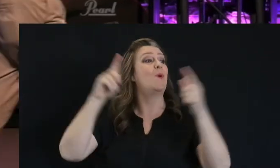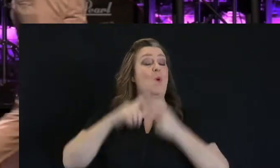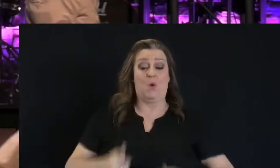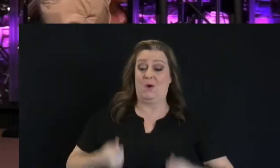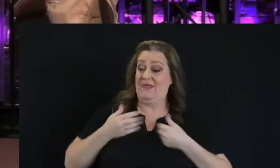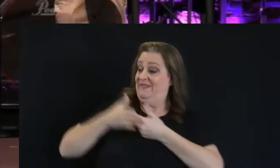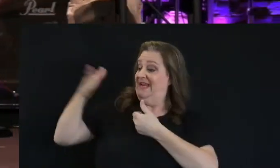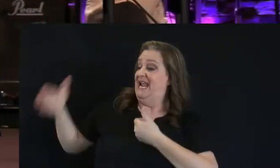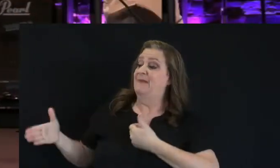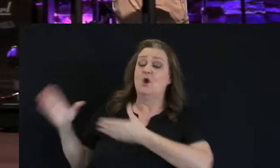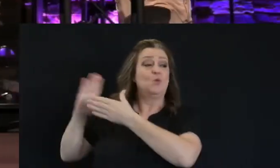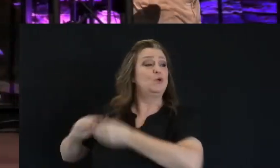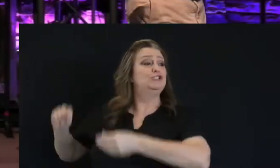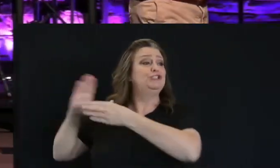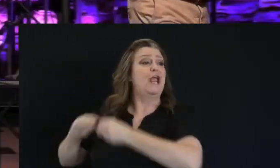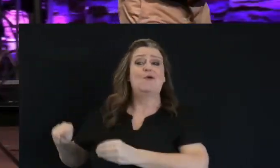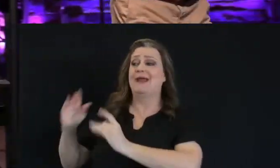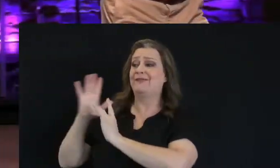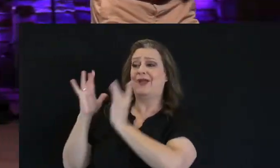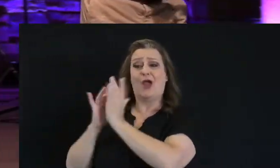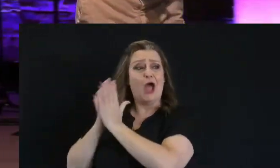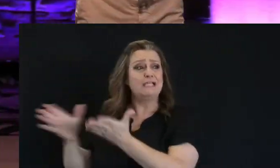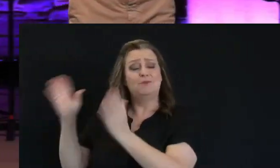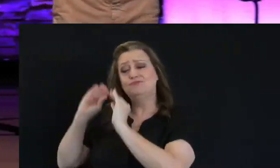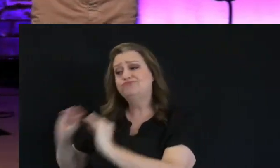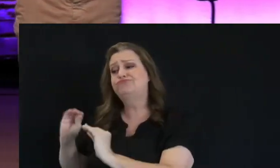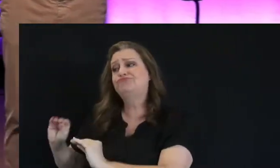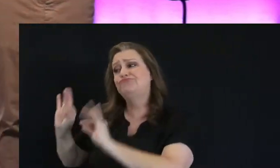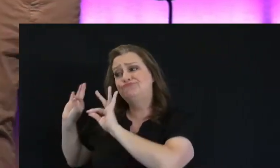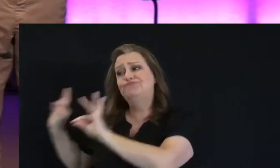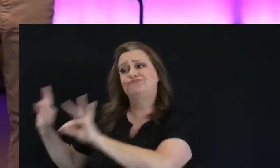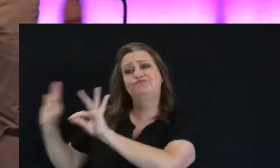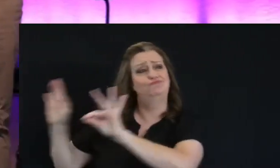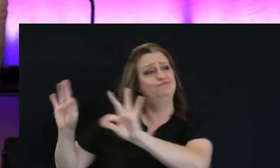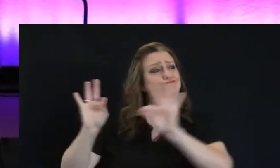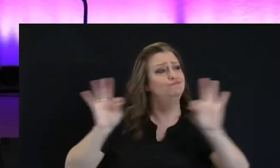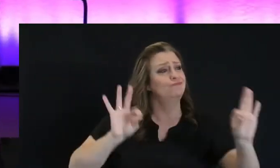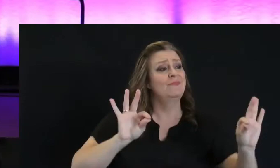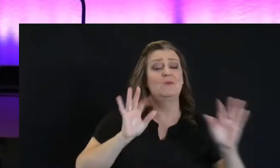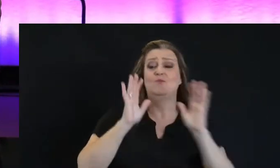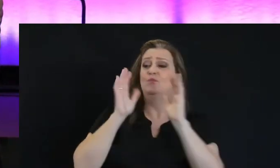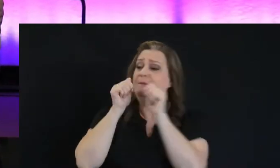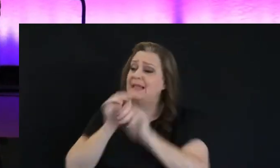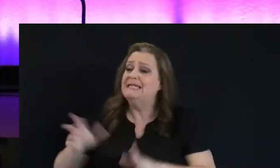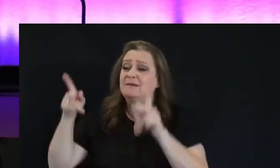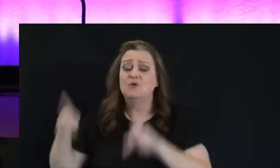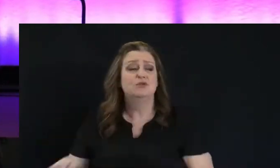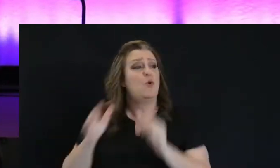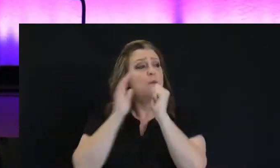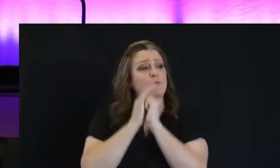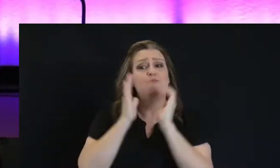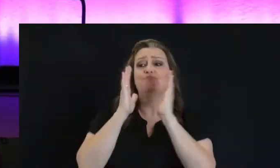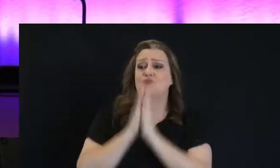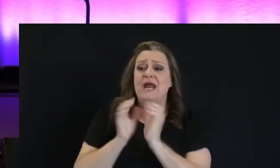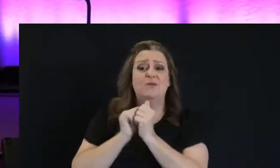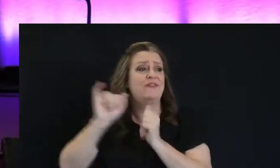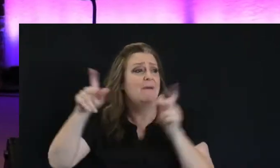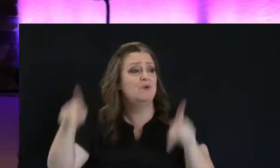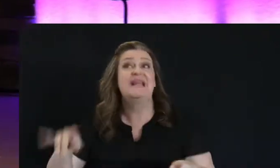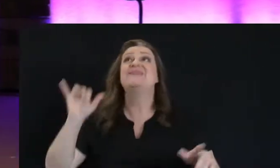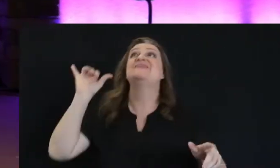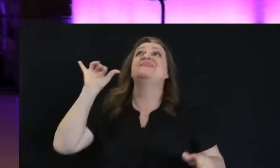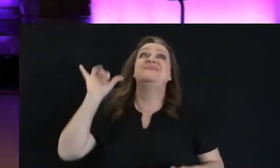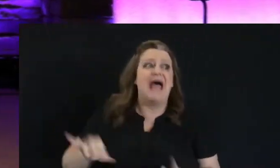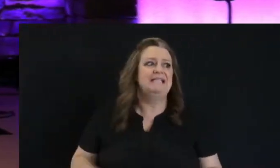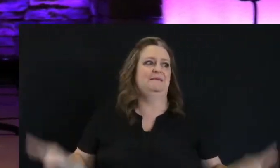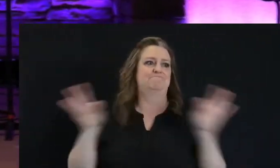have that we're sharing the gospel with or that we blessed somebody or prayed with somebody. That's eternal news. The news that God is excited